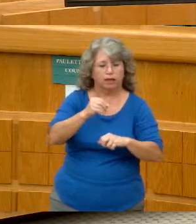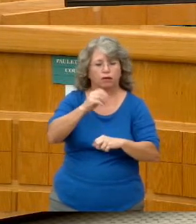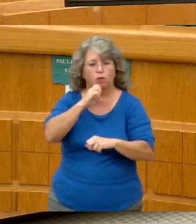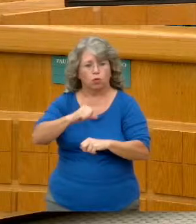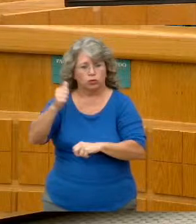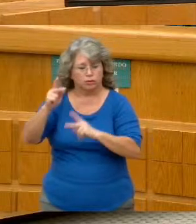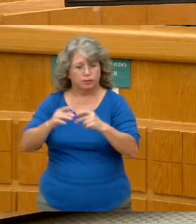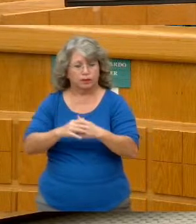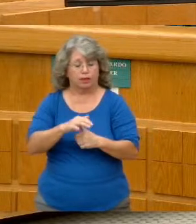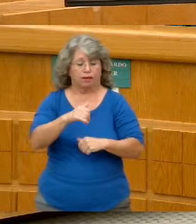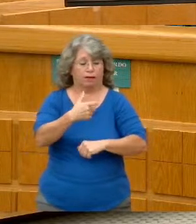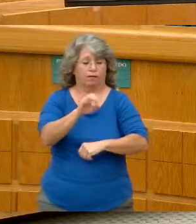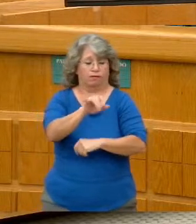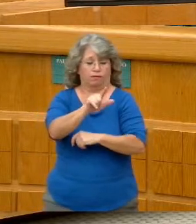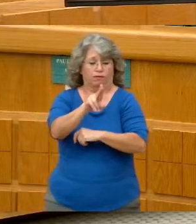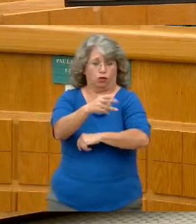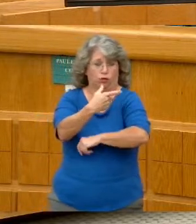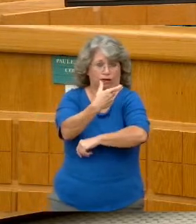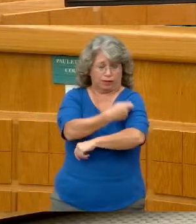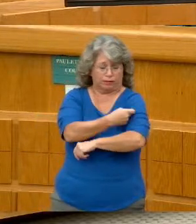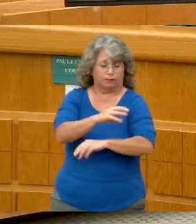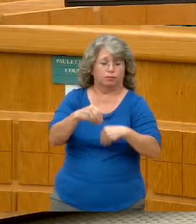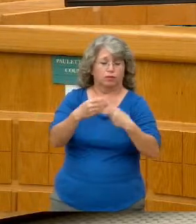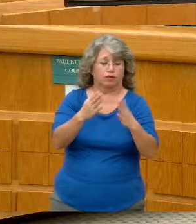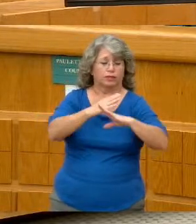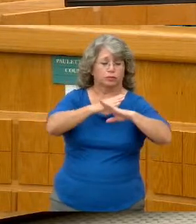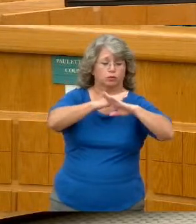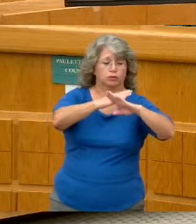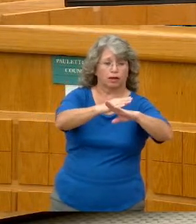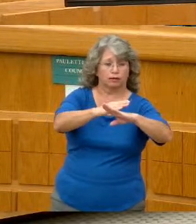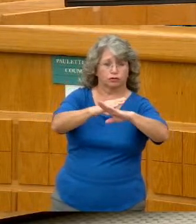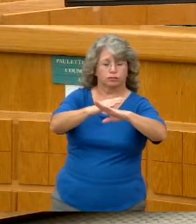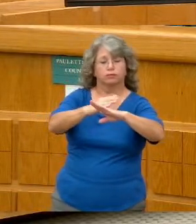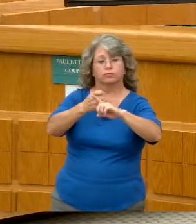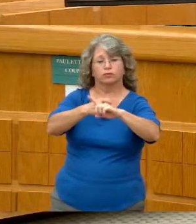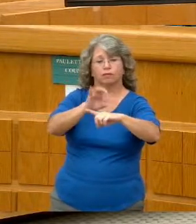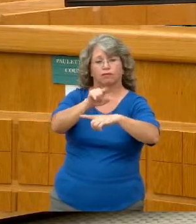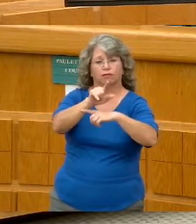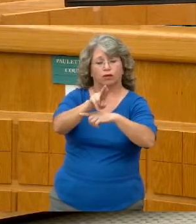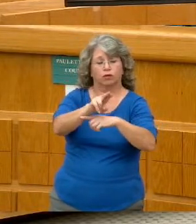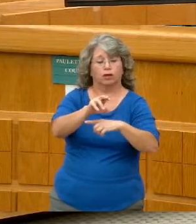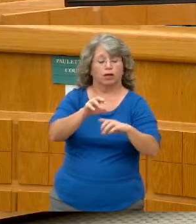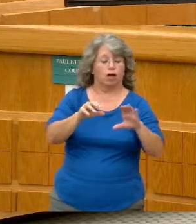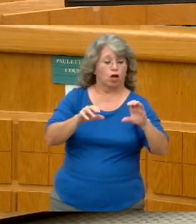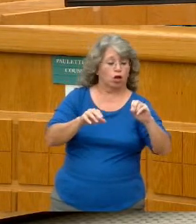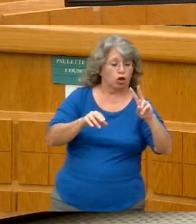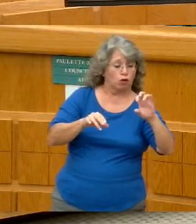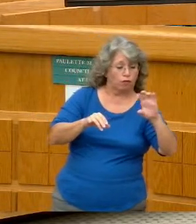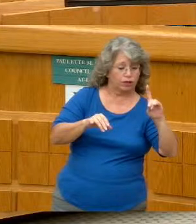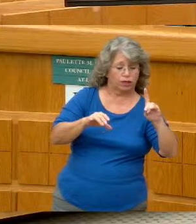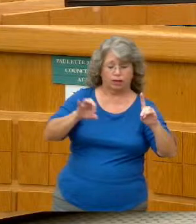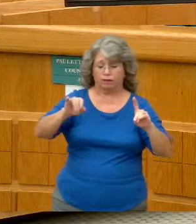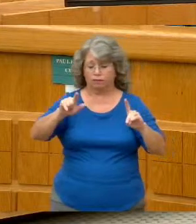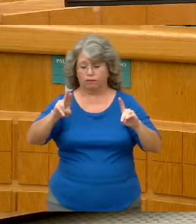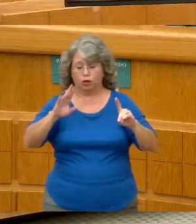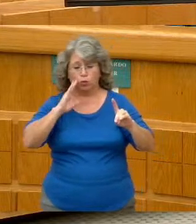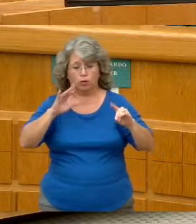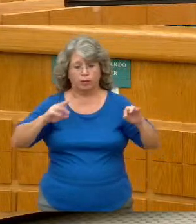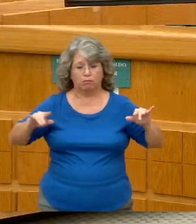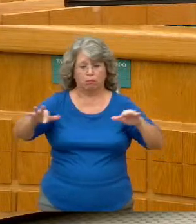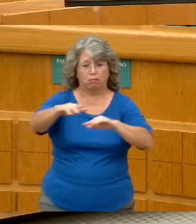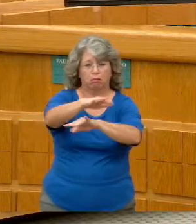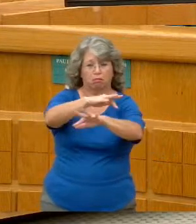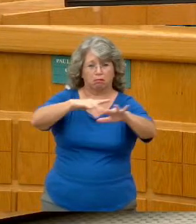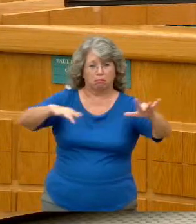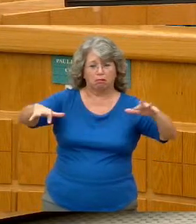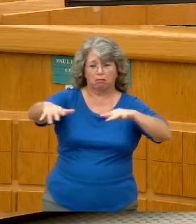protection against the flu. Since COVID-19 and the flu will be circulating at the same time, in October,